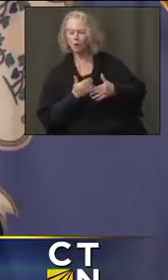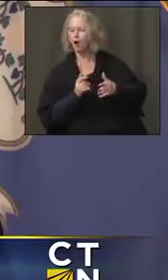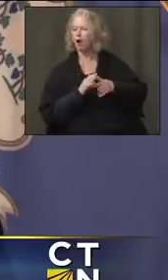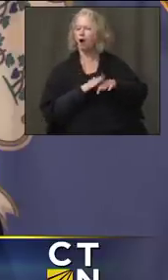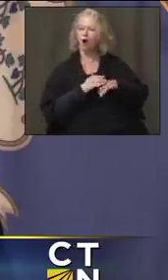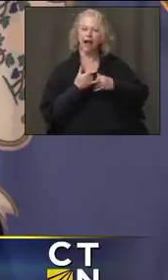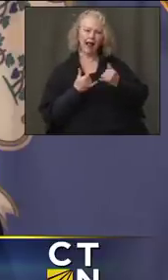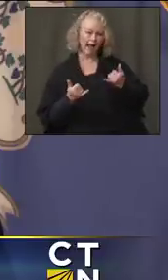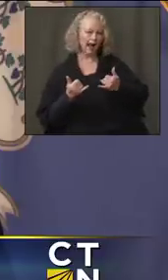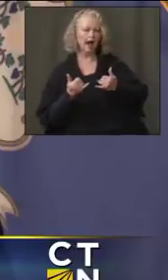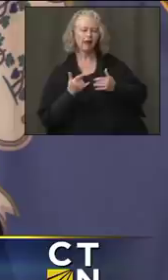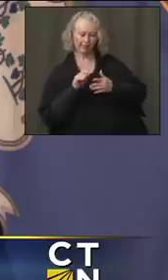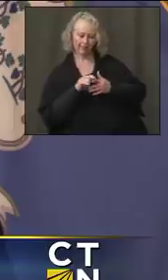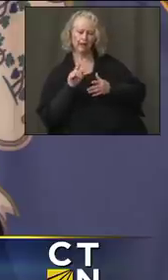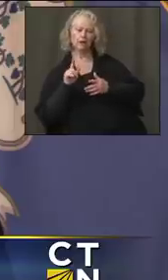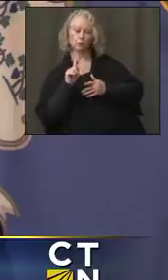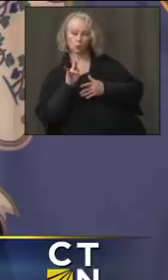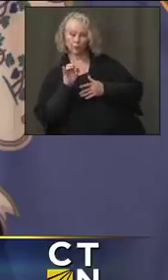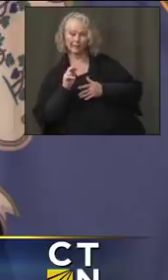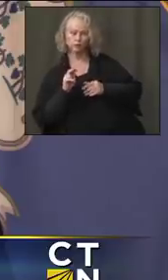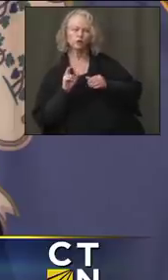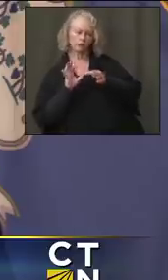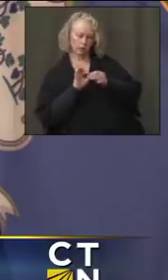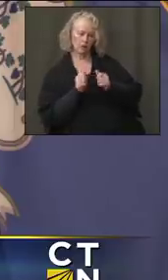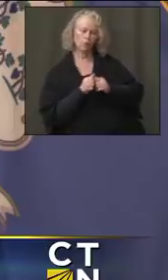is tuition attached to that, yes.